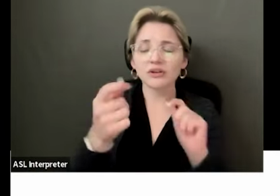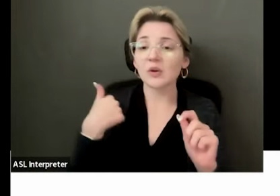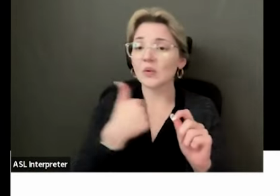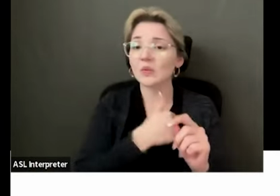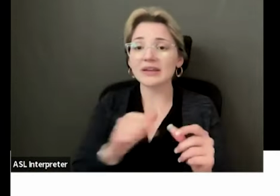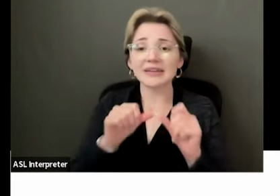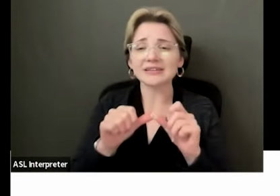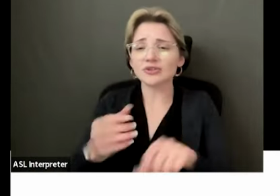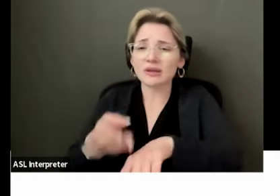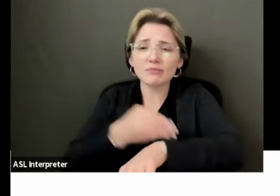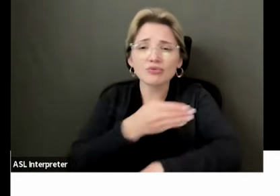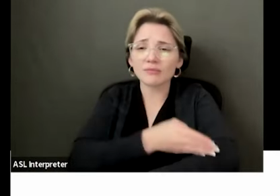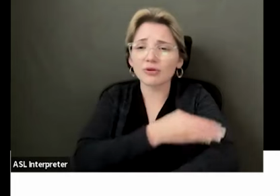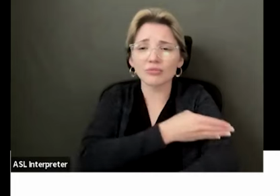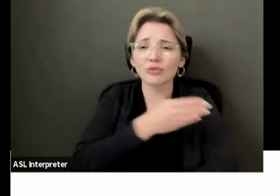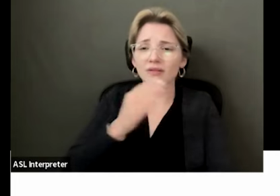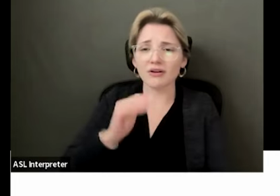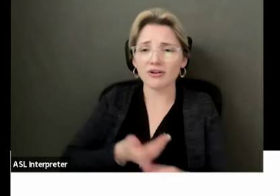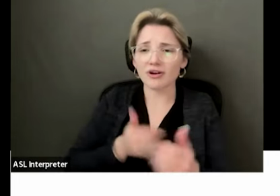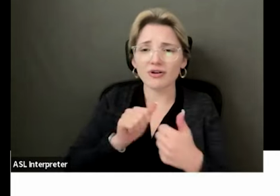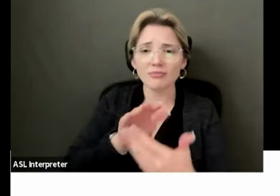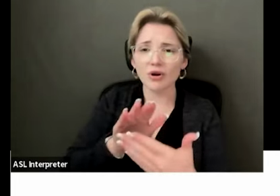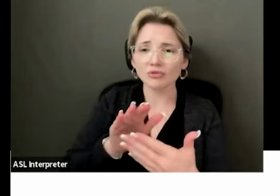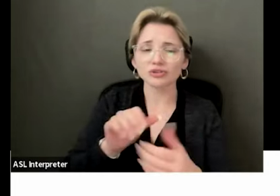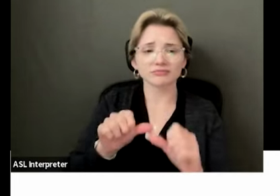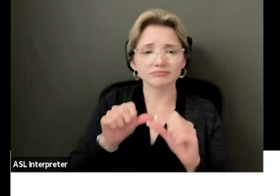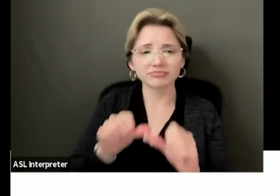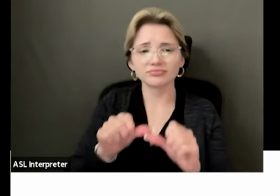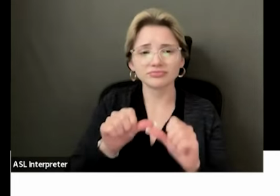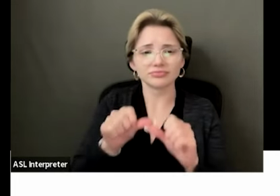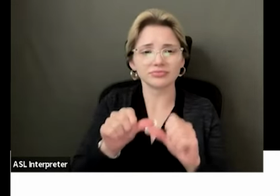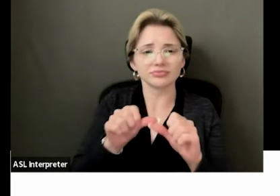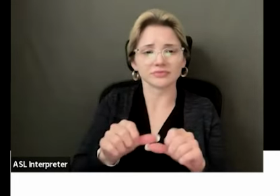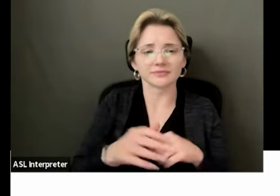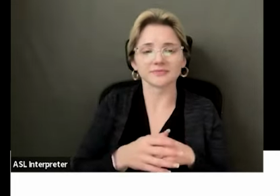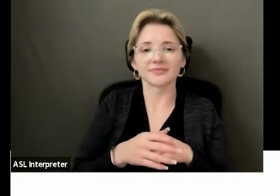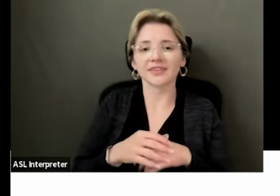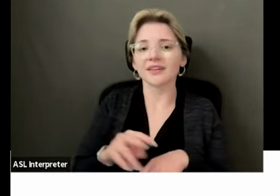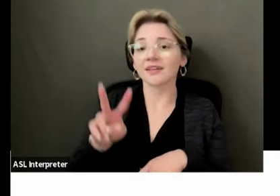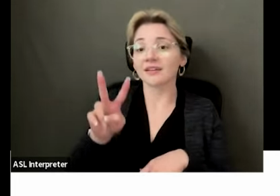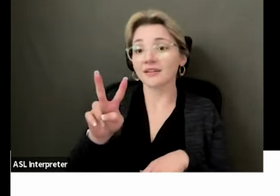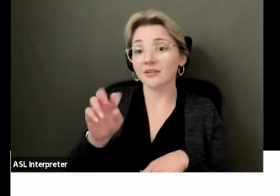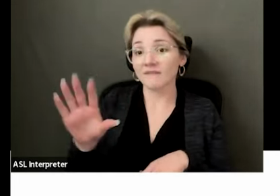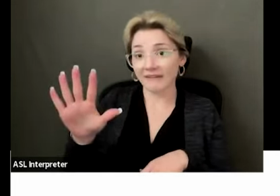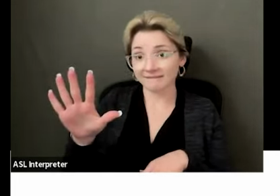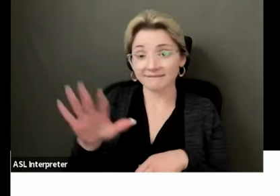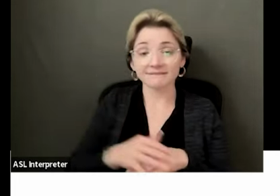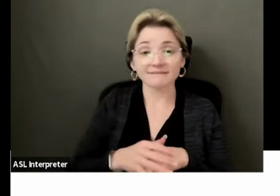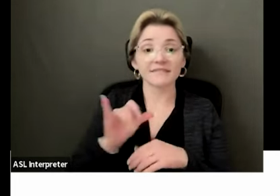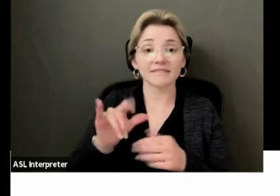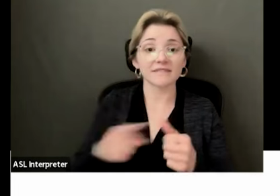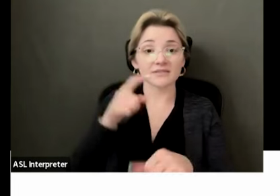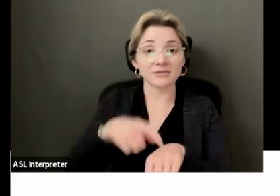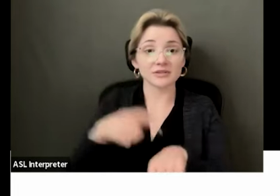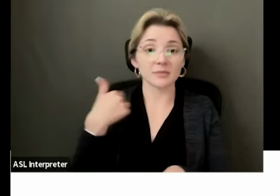times, and it will continue to be reauthorized. And so in 2005, this is the first time we're